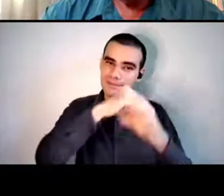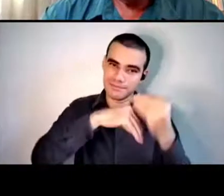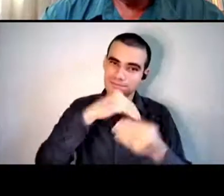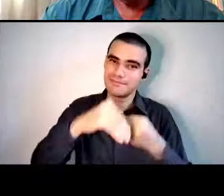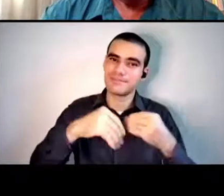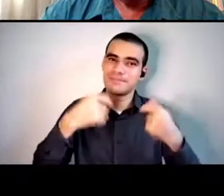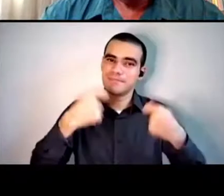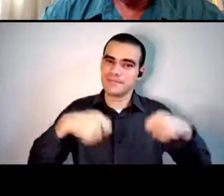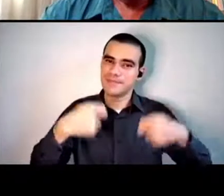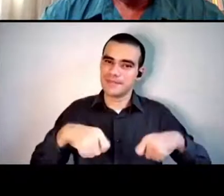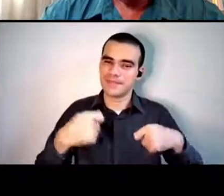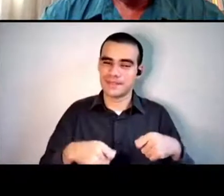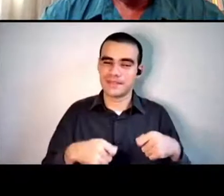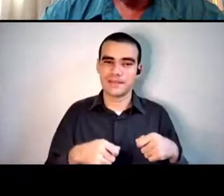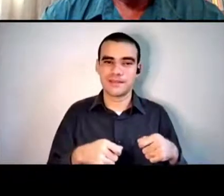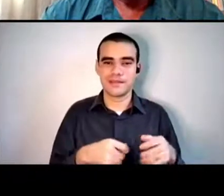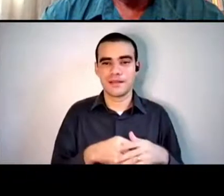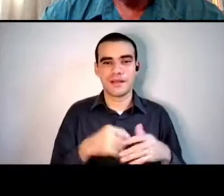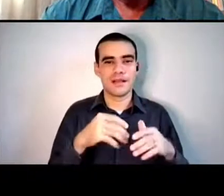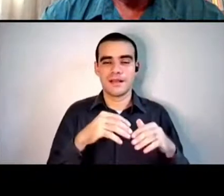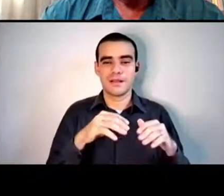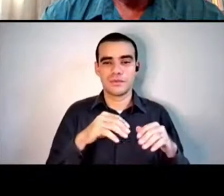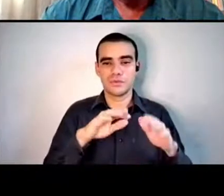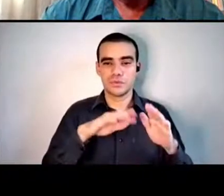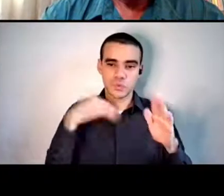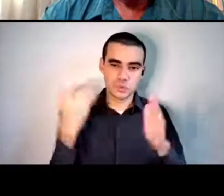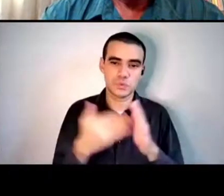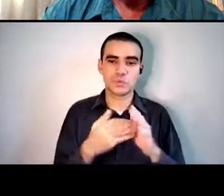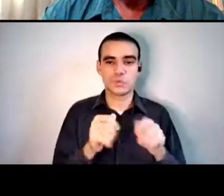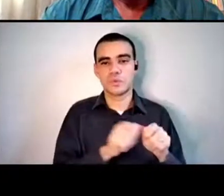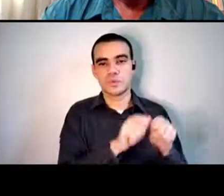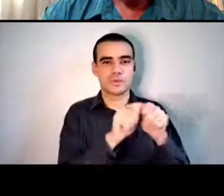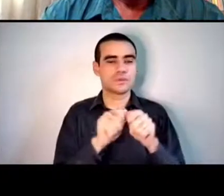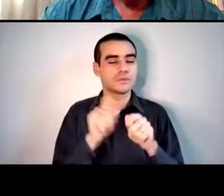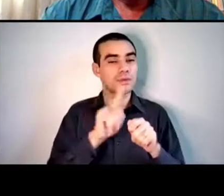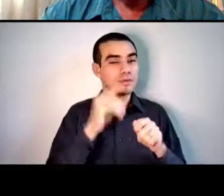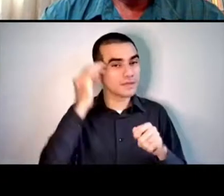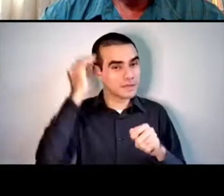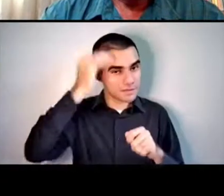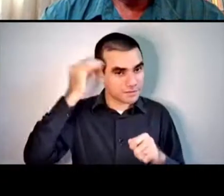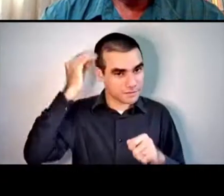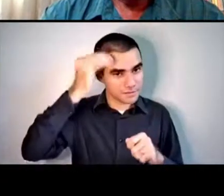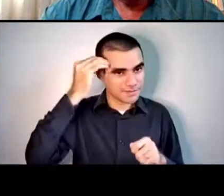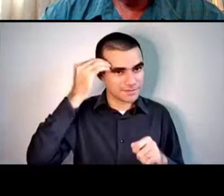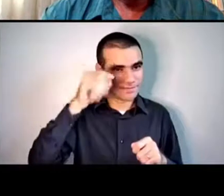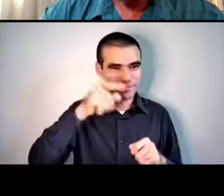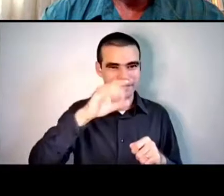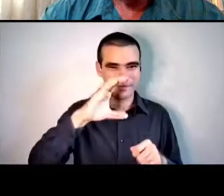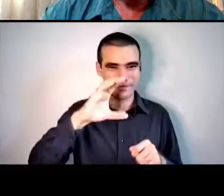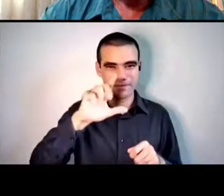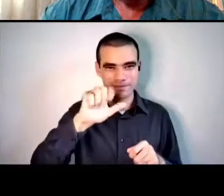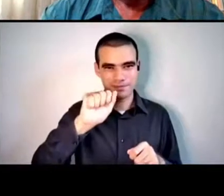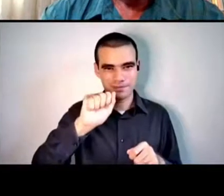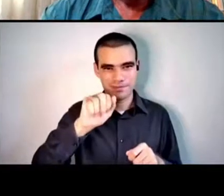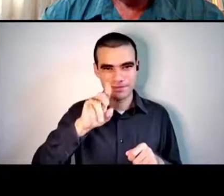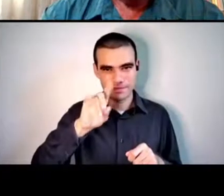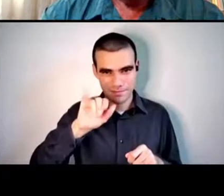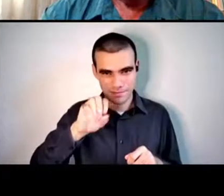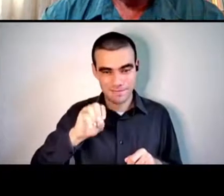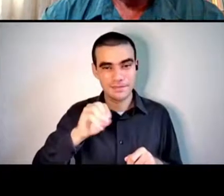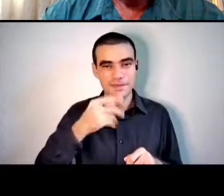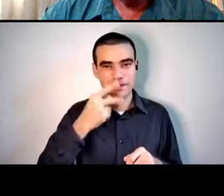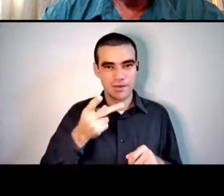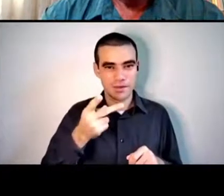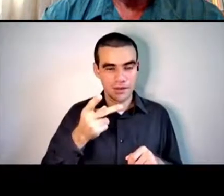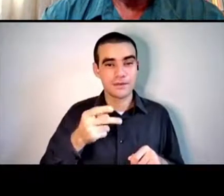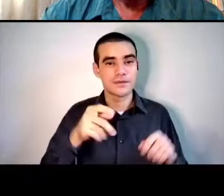mix, not to break everything, but to have some experiences. And what Claudio said, for